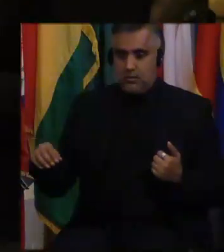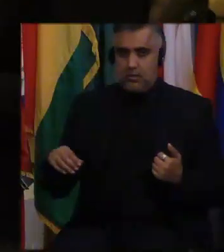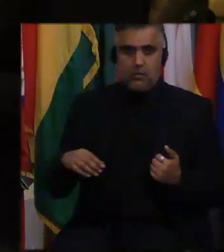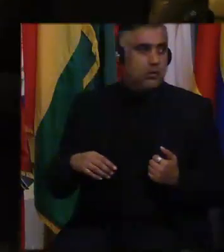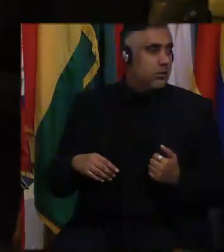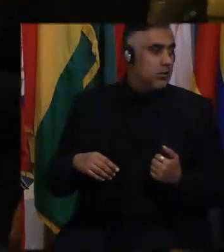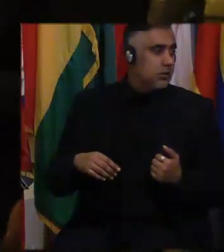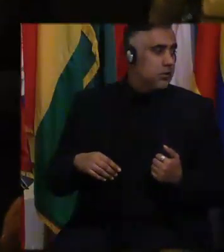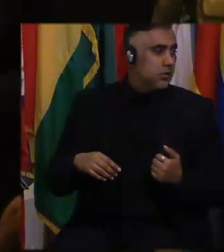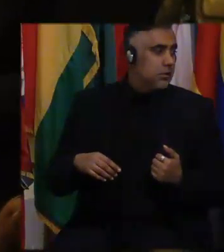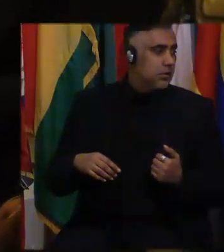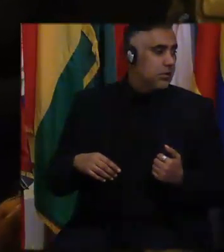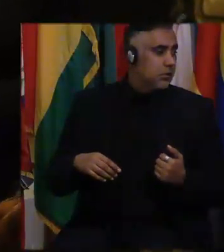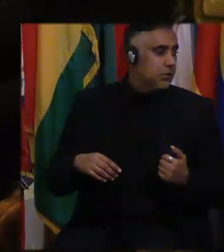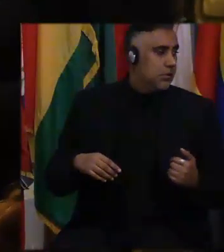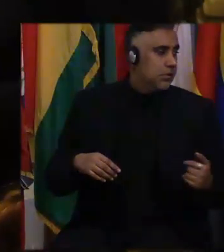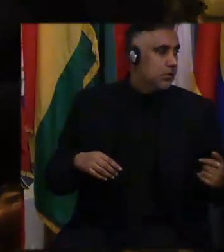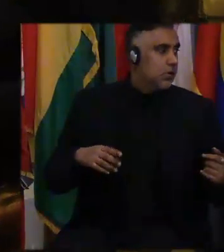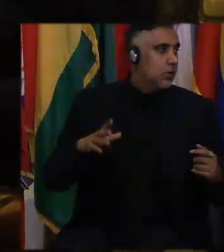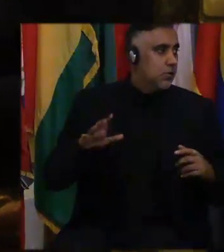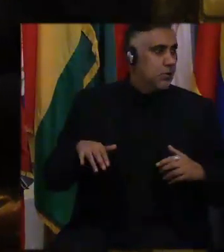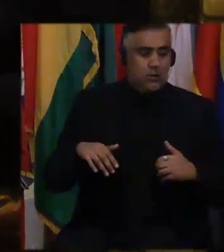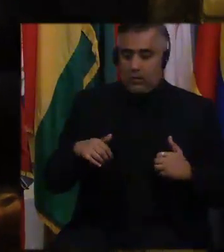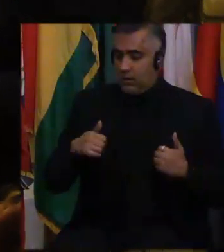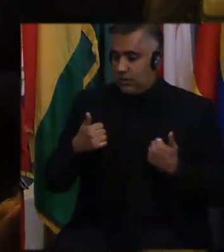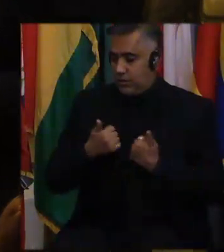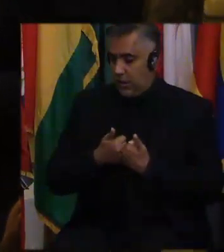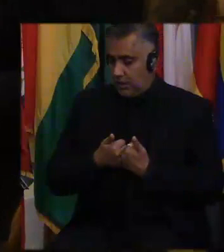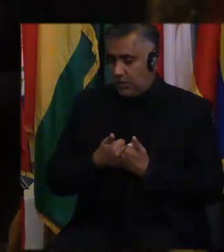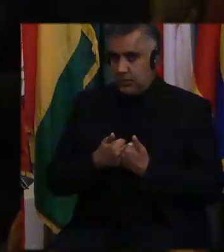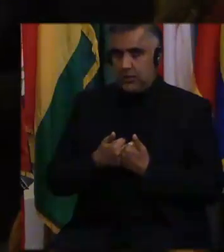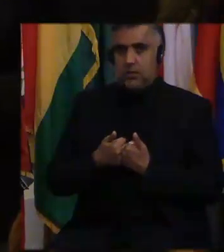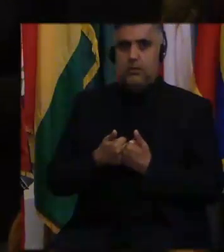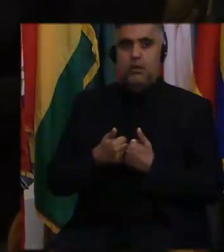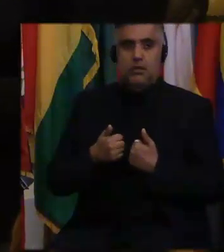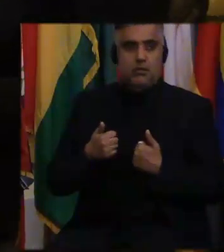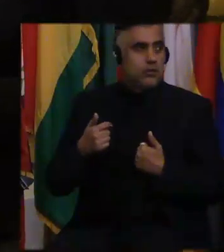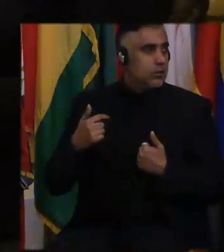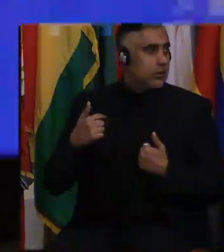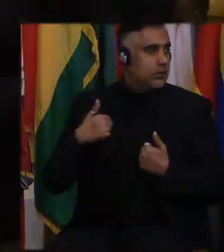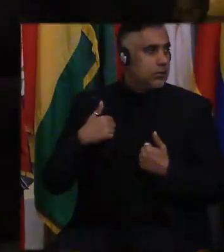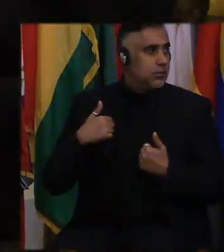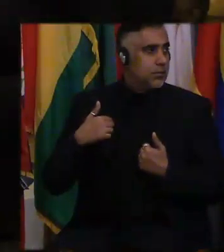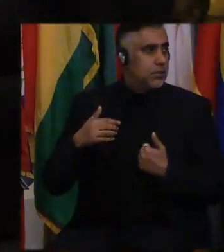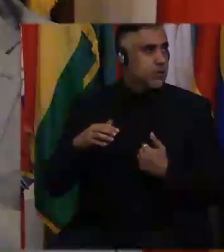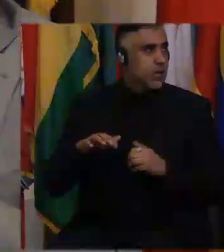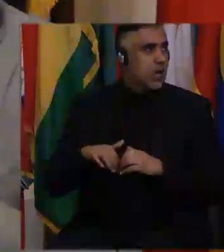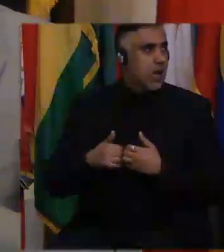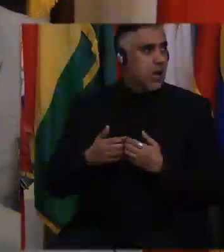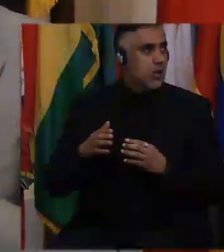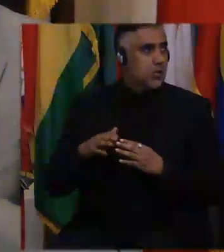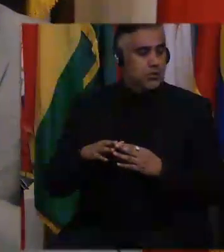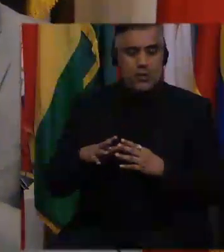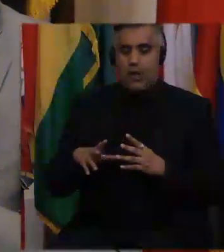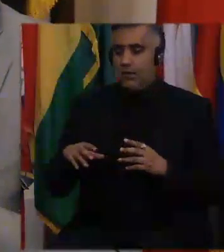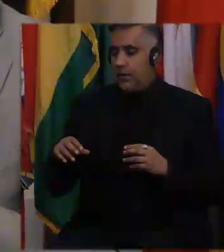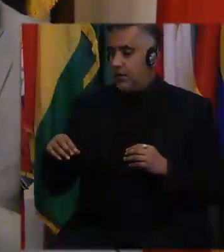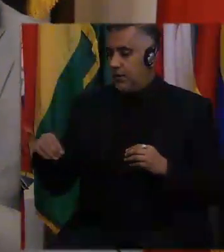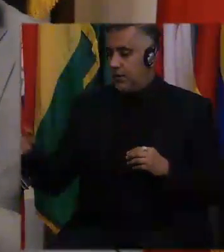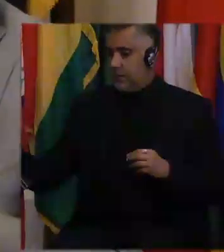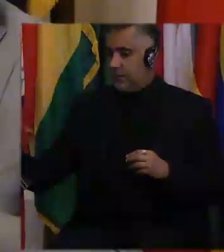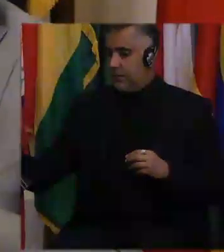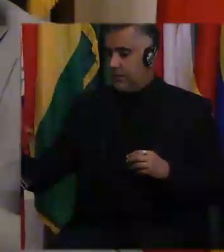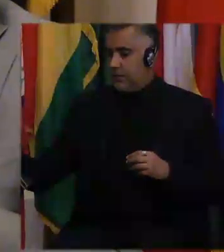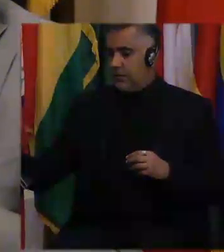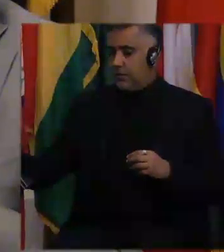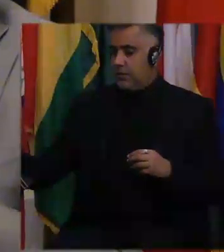Sylvia. Um desafio que me parece relevante é como ampliar a participação política da mulher